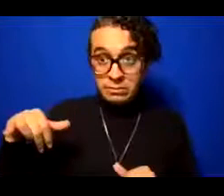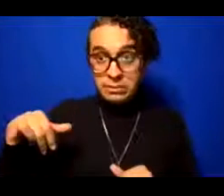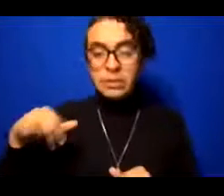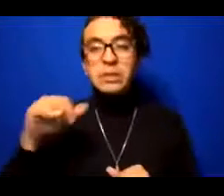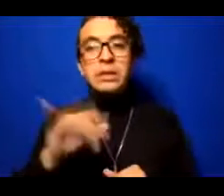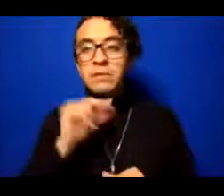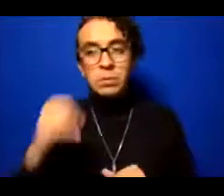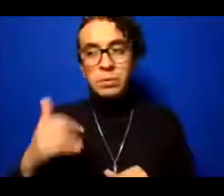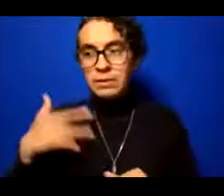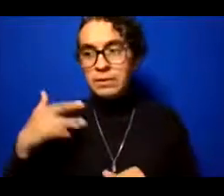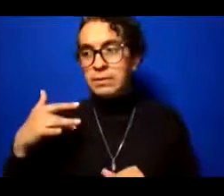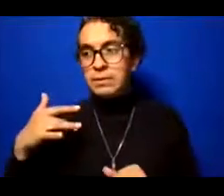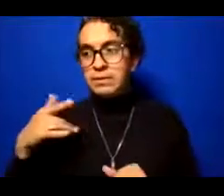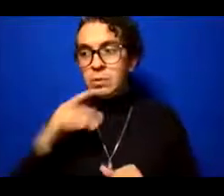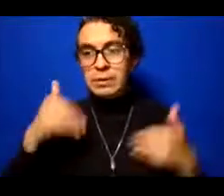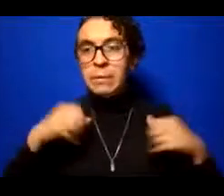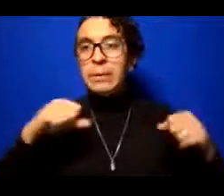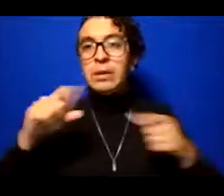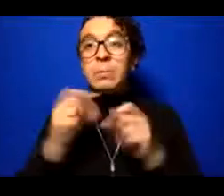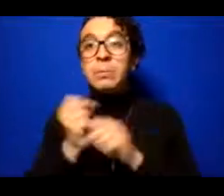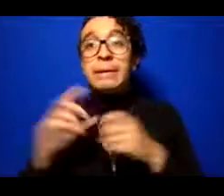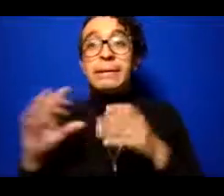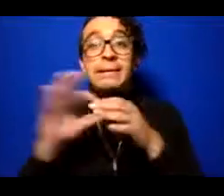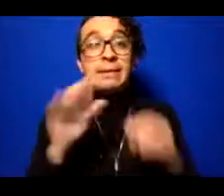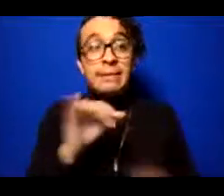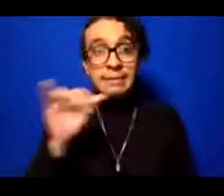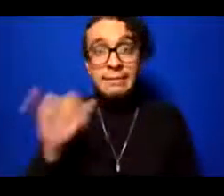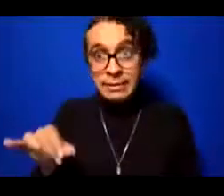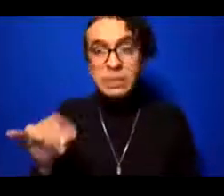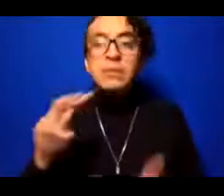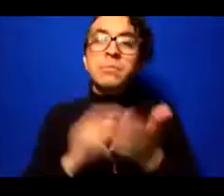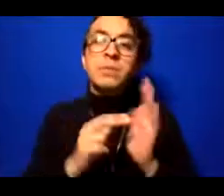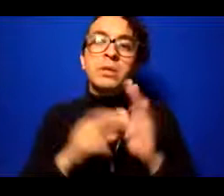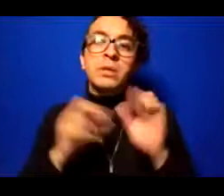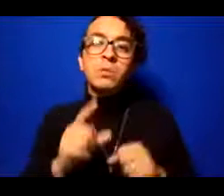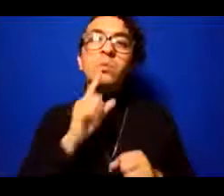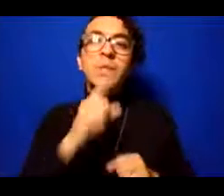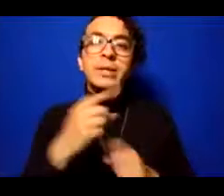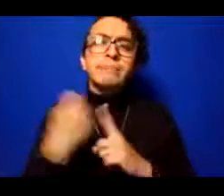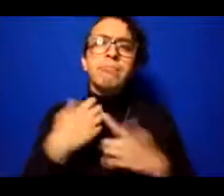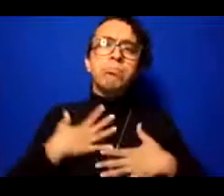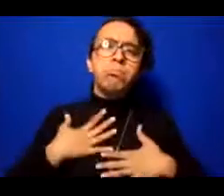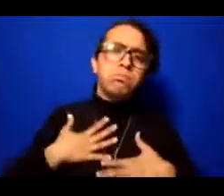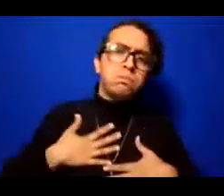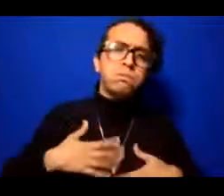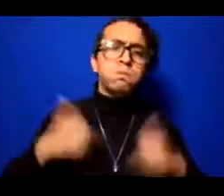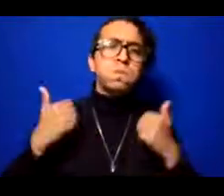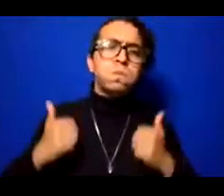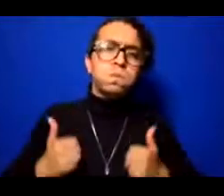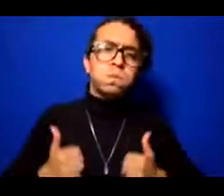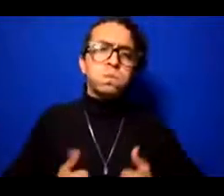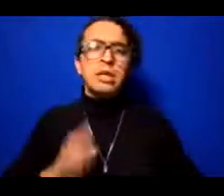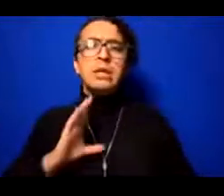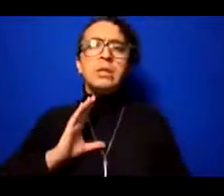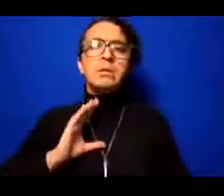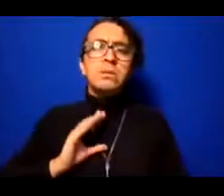don't have that ability to make the connections the way they do, that can really take its toll on their self-esteem. They might